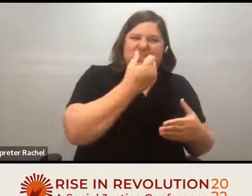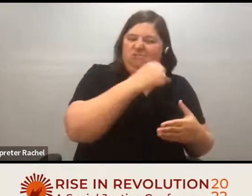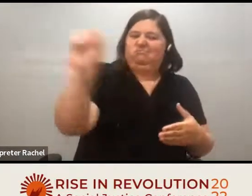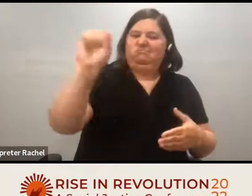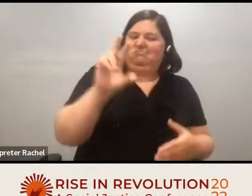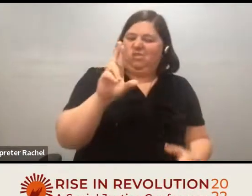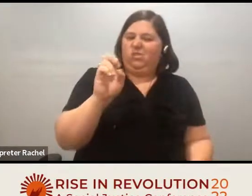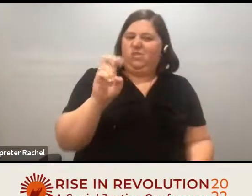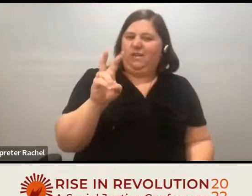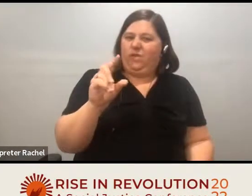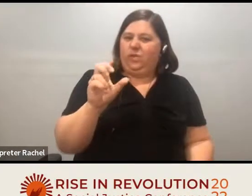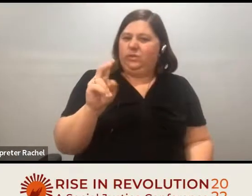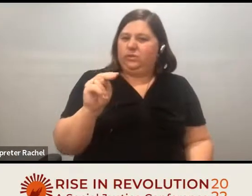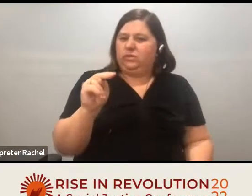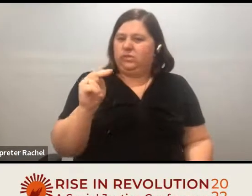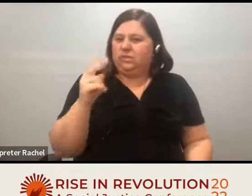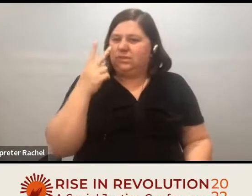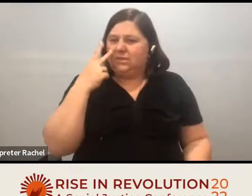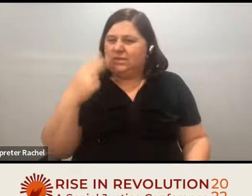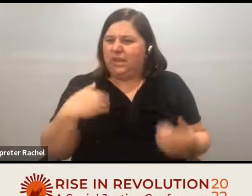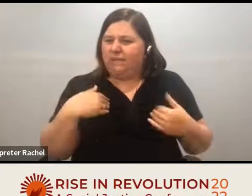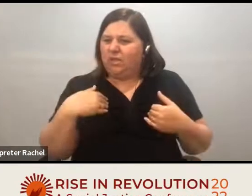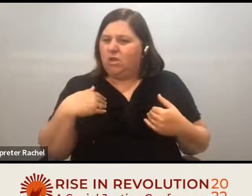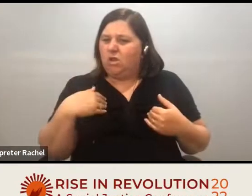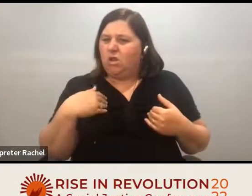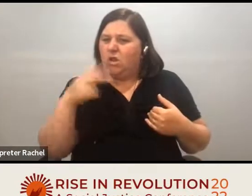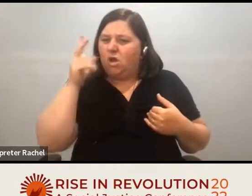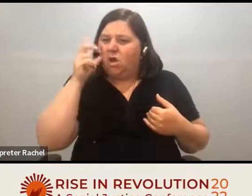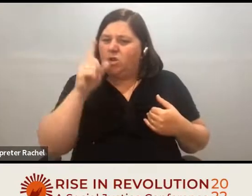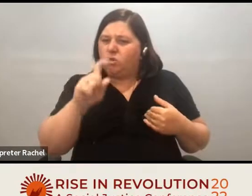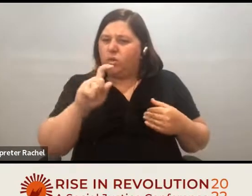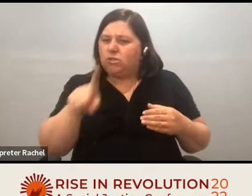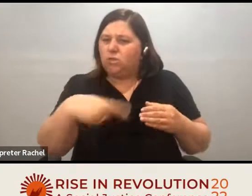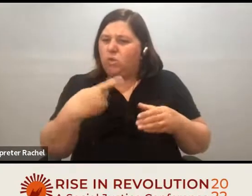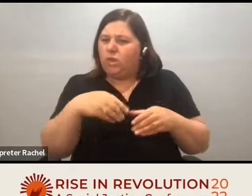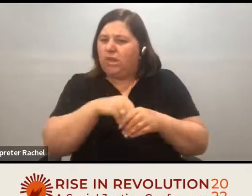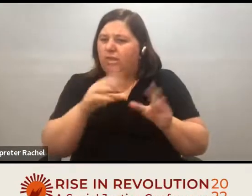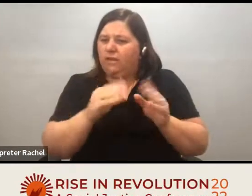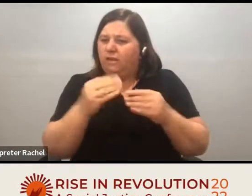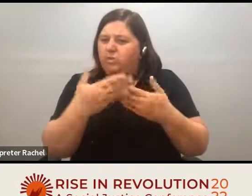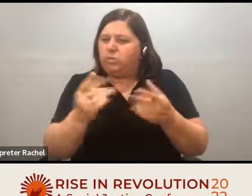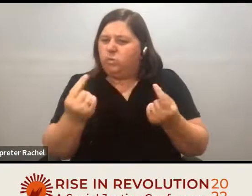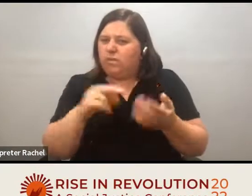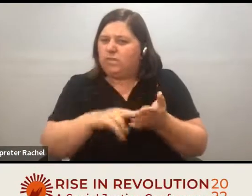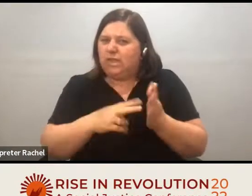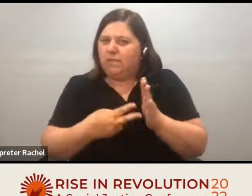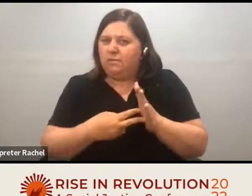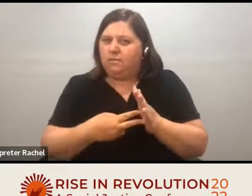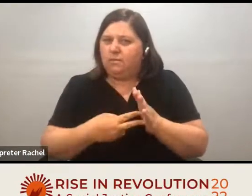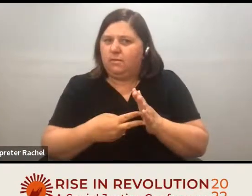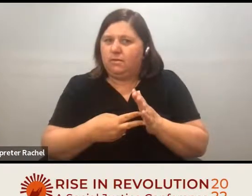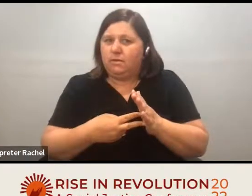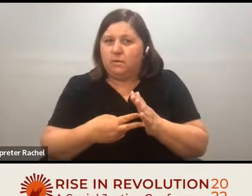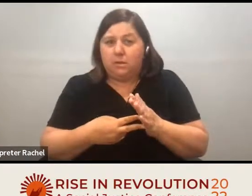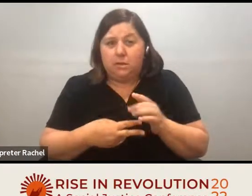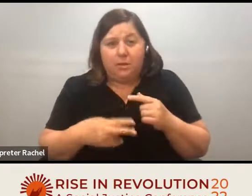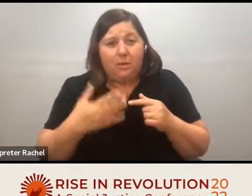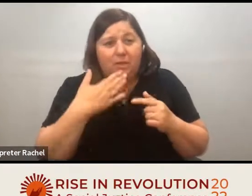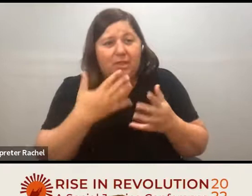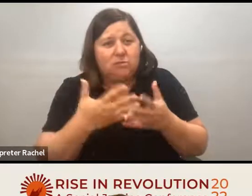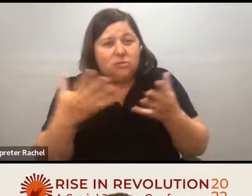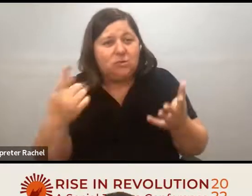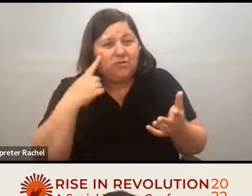We have an audio question in the conference room. What does that mean? Hello, everyone. Thank you so much for coming in